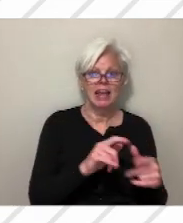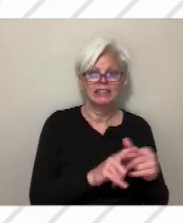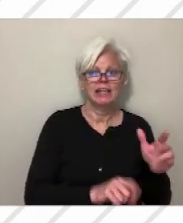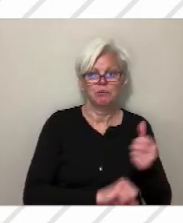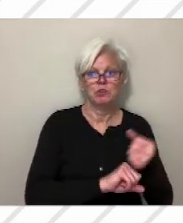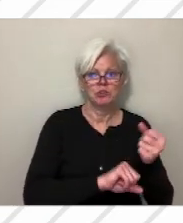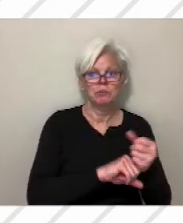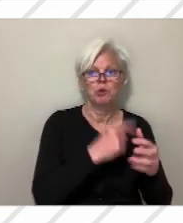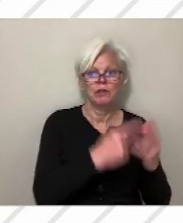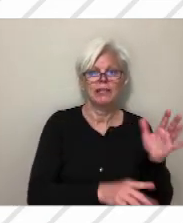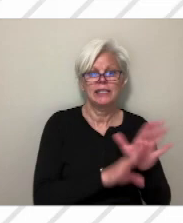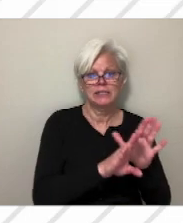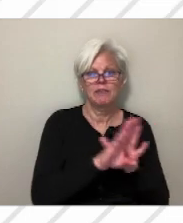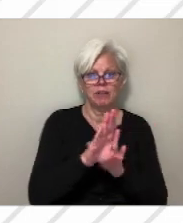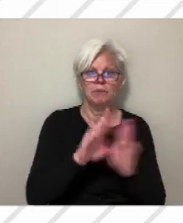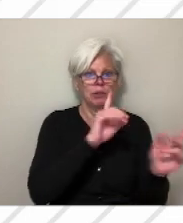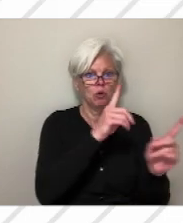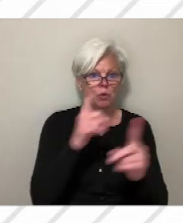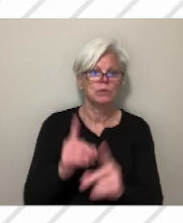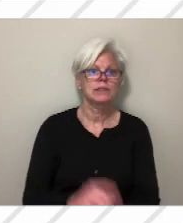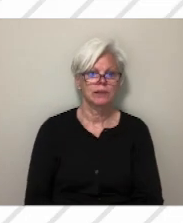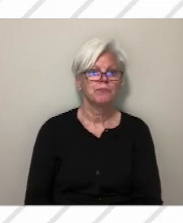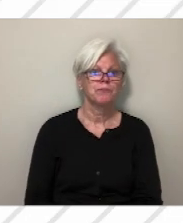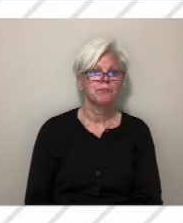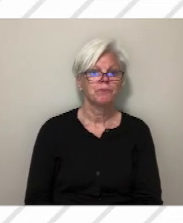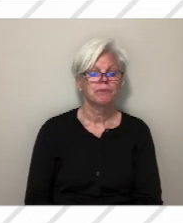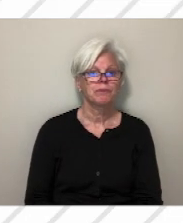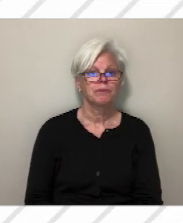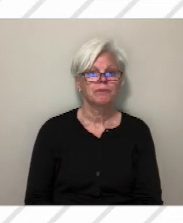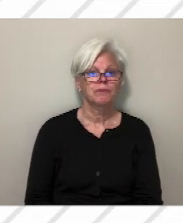these developmental goals.